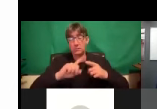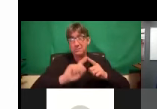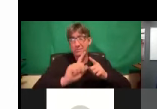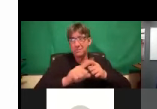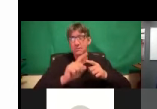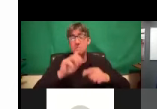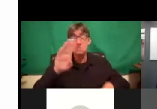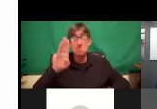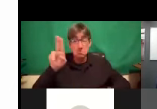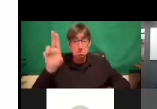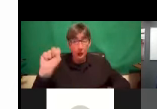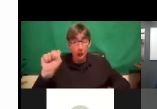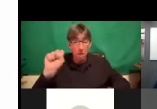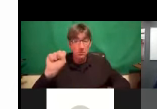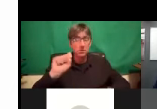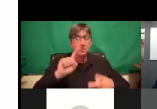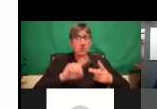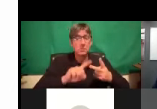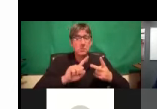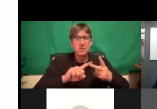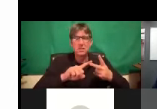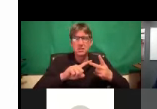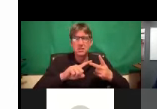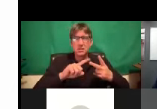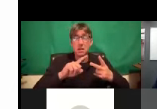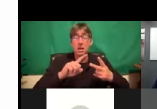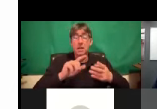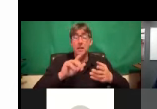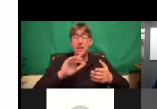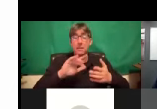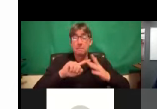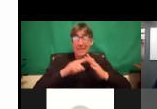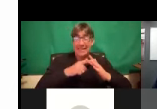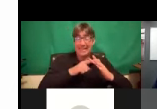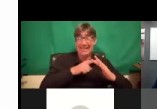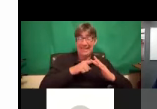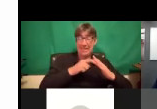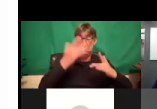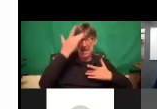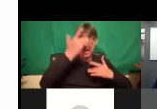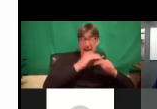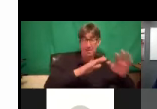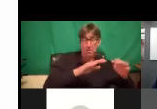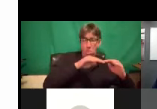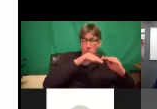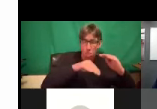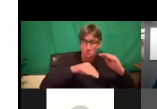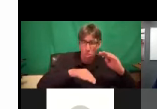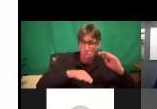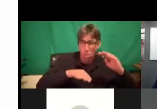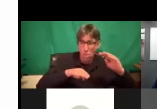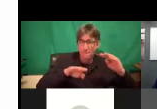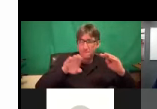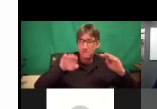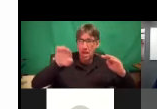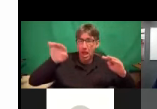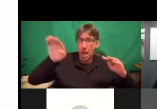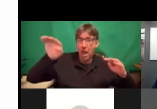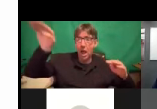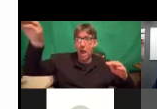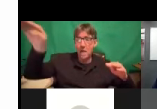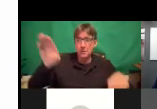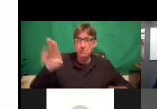bus, and that it dropped less during those early weeks of the pandemic and was rebounding faster than many of the other modes.